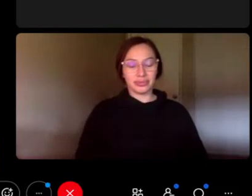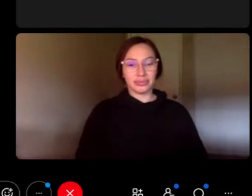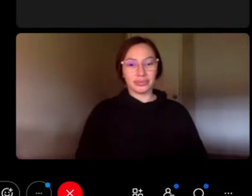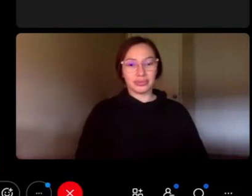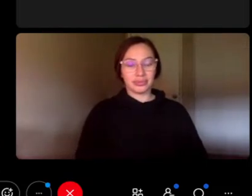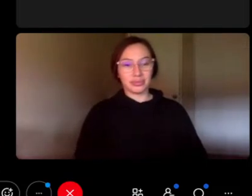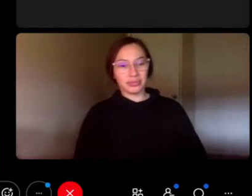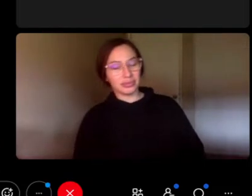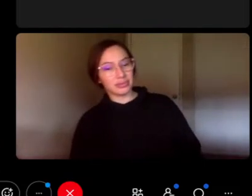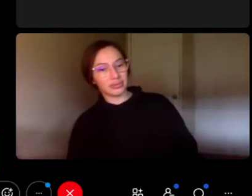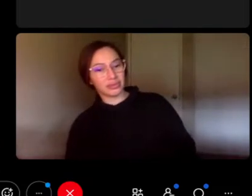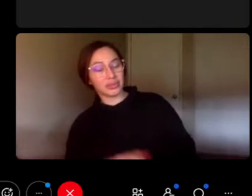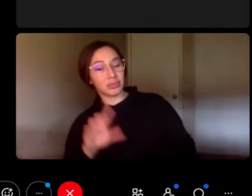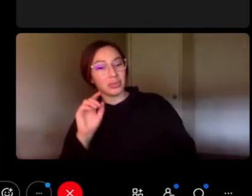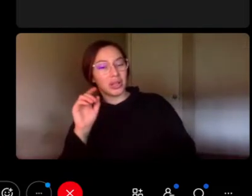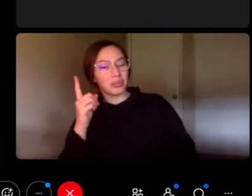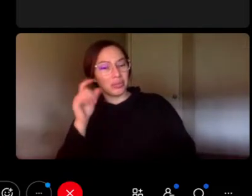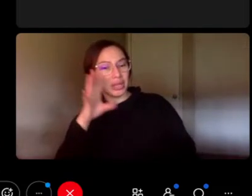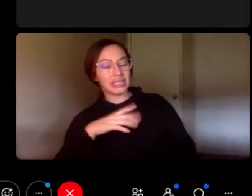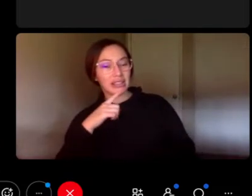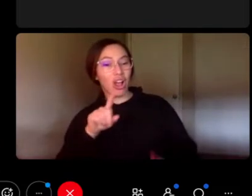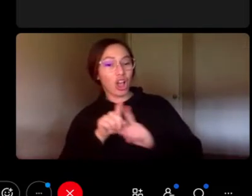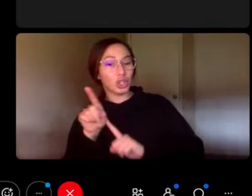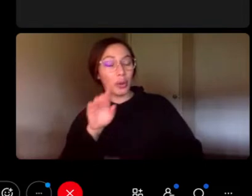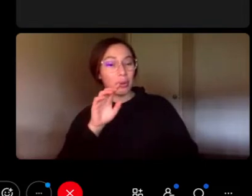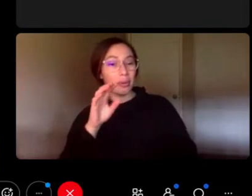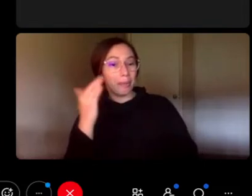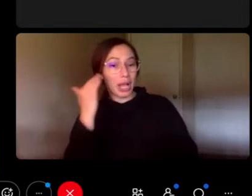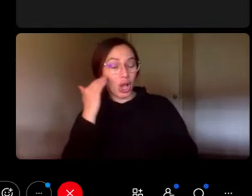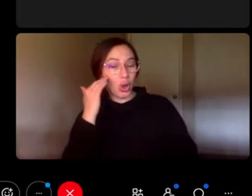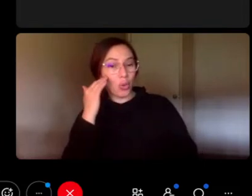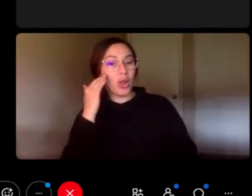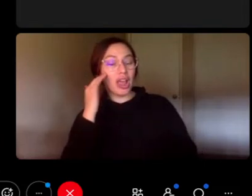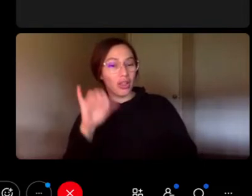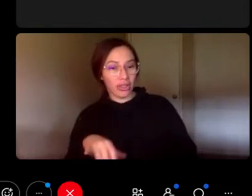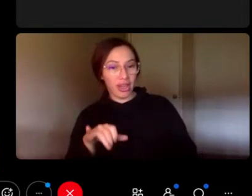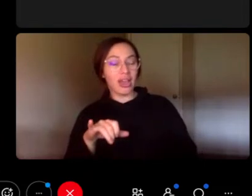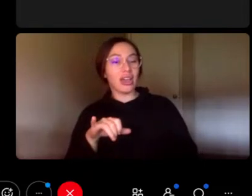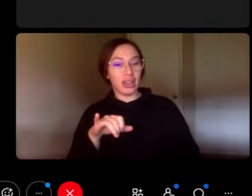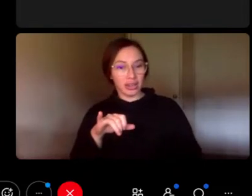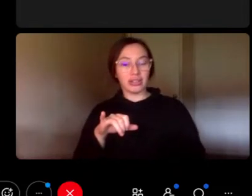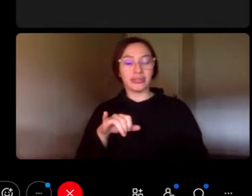But also being aware that there's